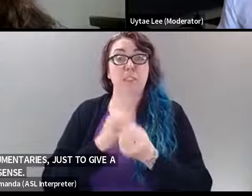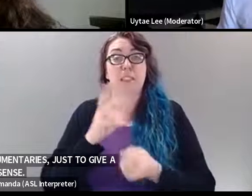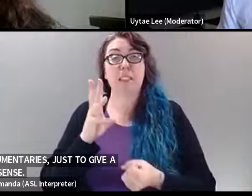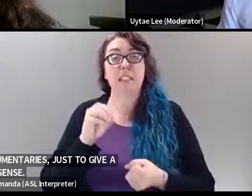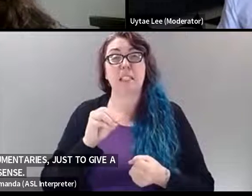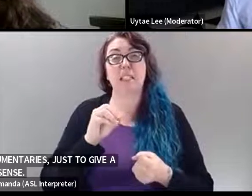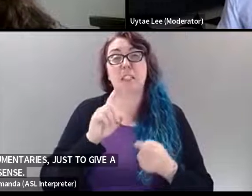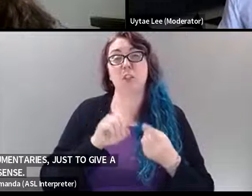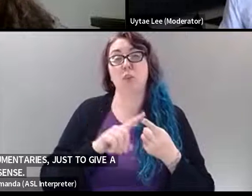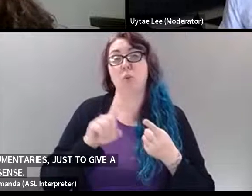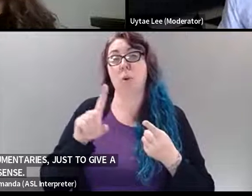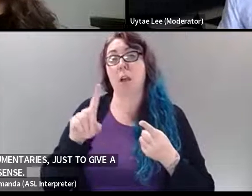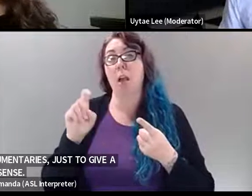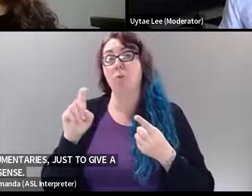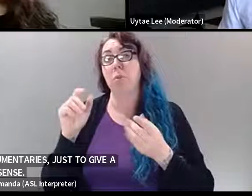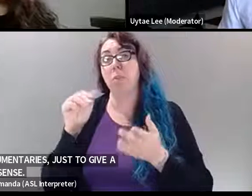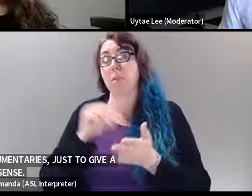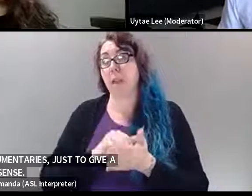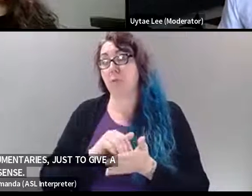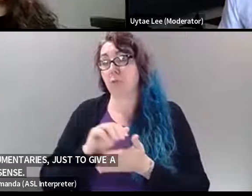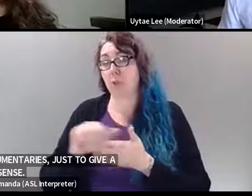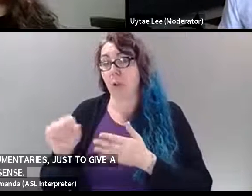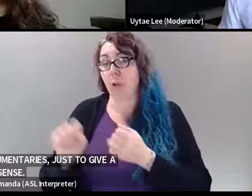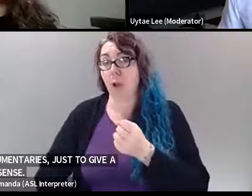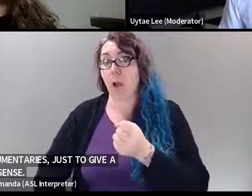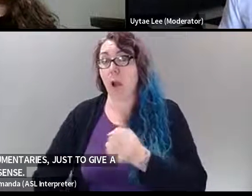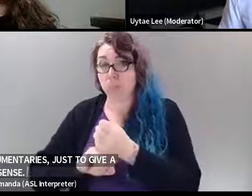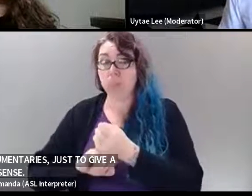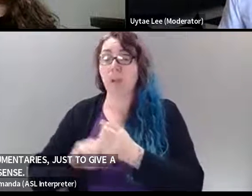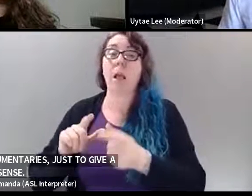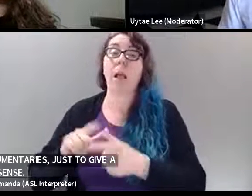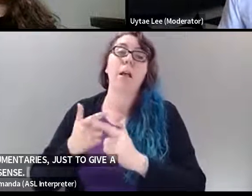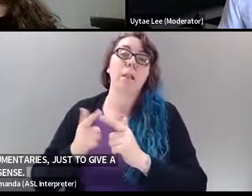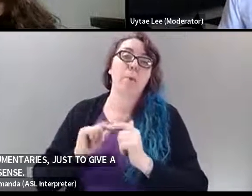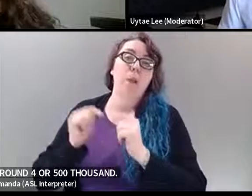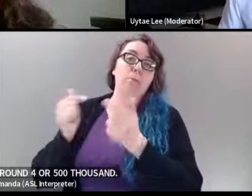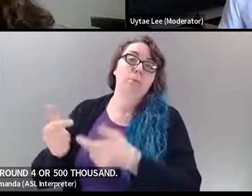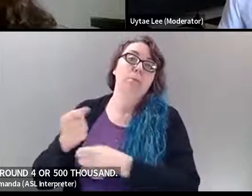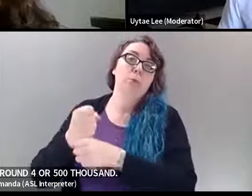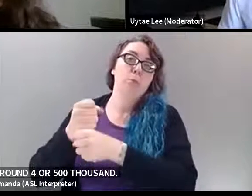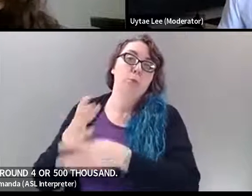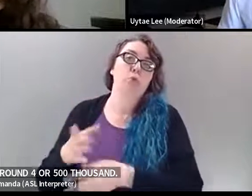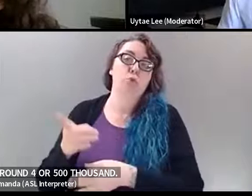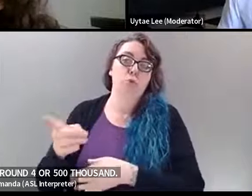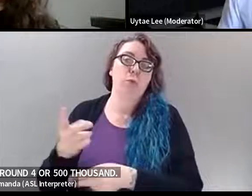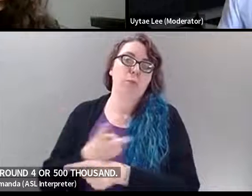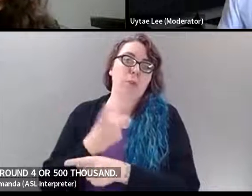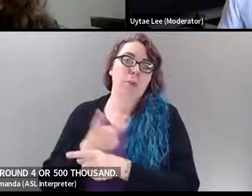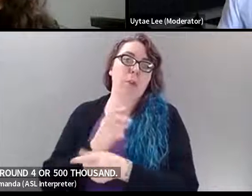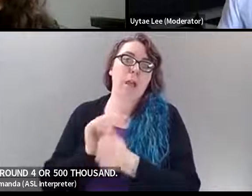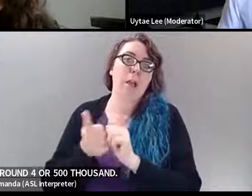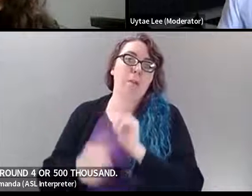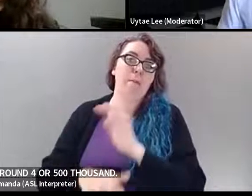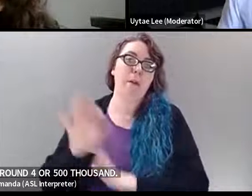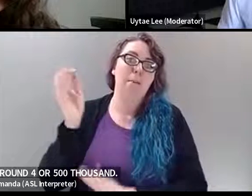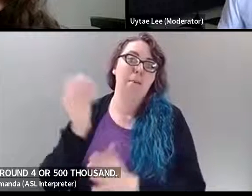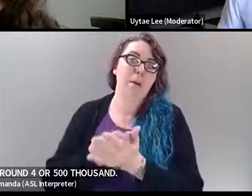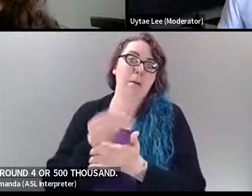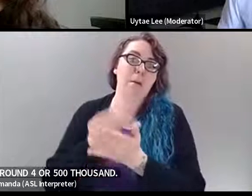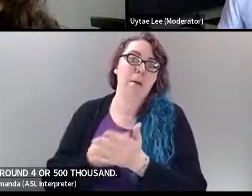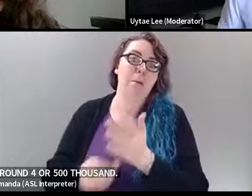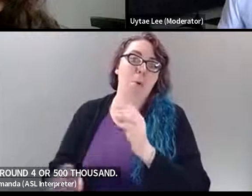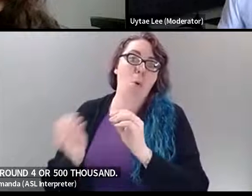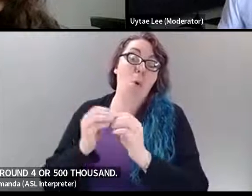100,000. And then it's up to the producers to be able to fill those gaps. So it could be an allocation from our CMF